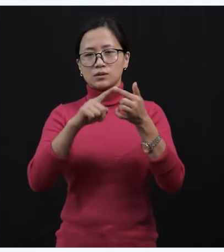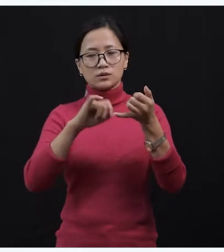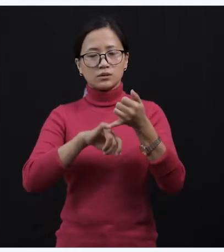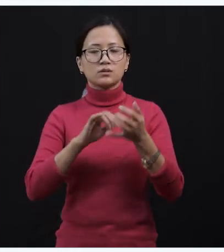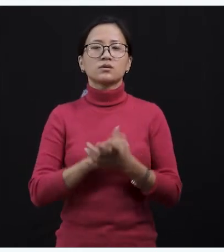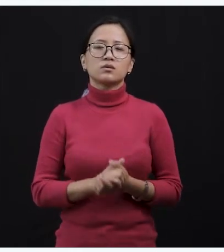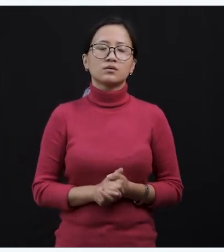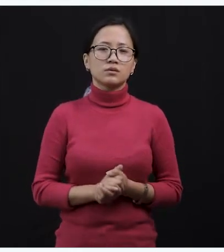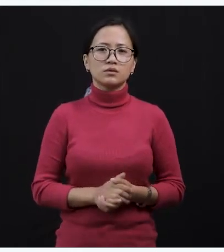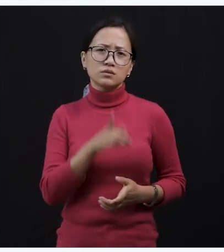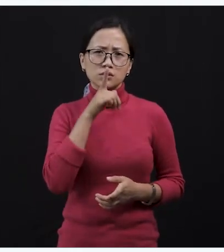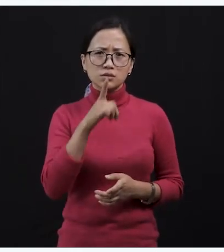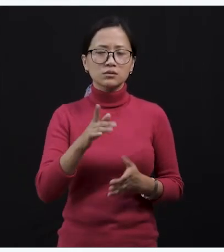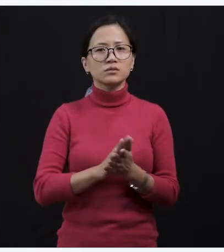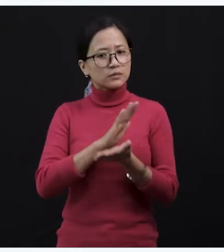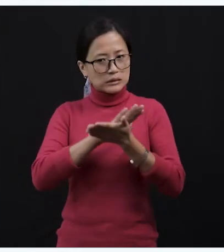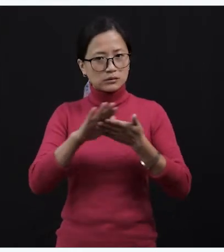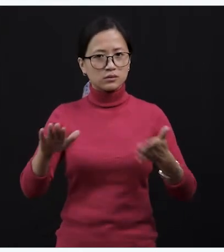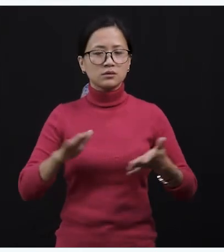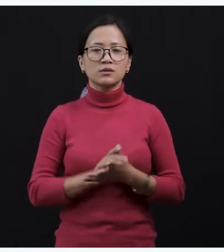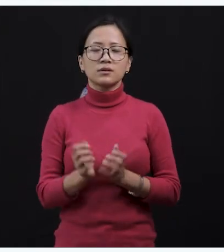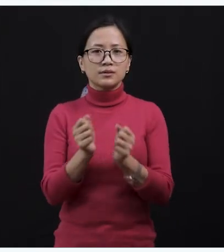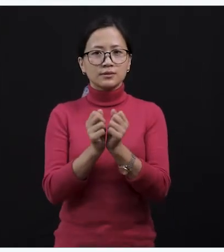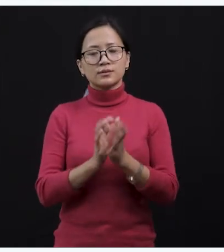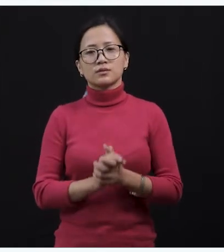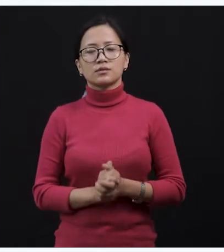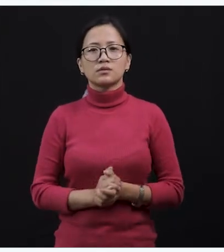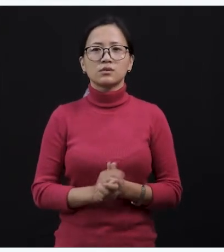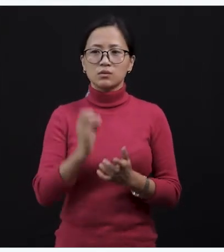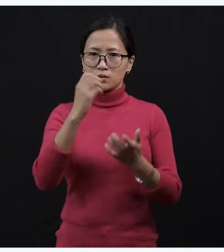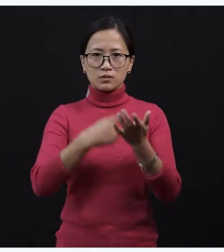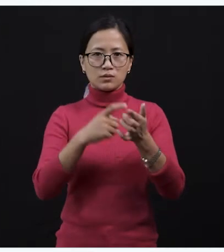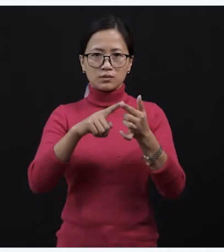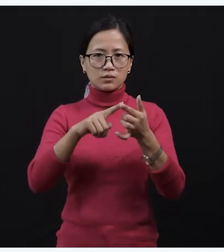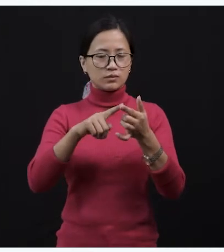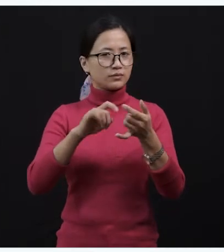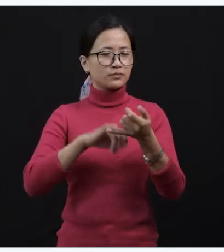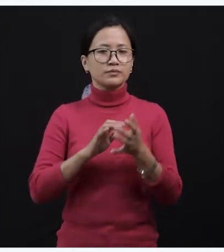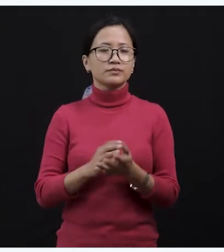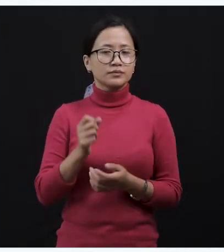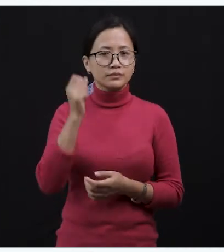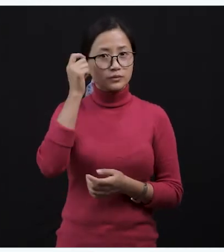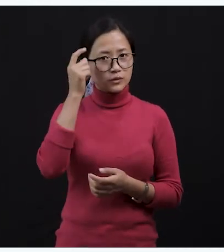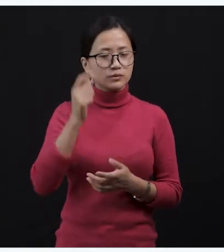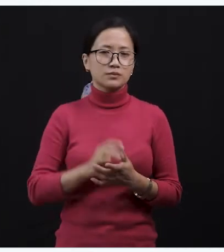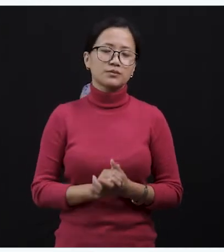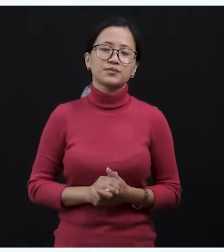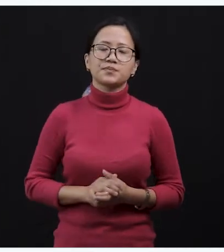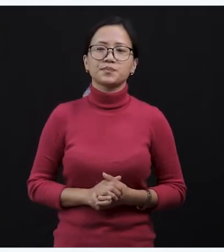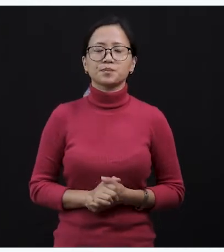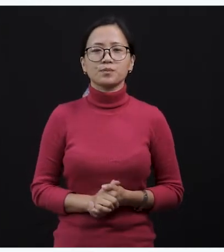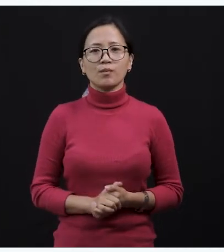Okay? So now I'm sure you are clear with ore. Okay? O-R-E,